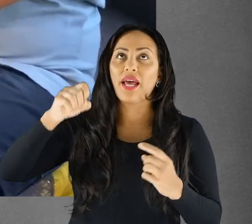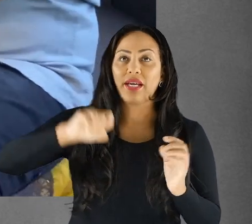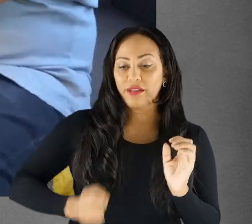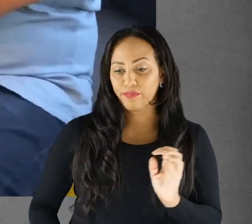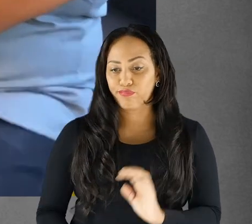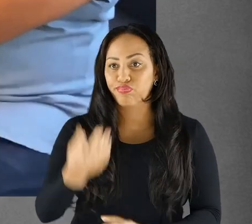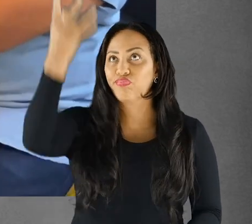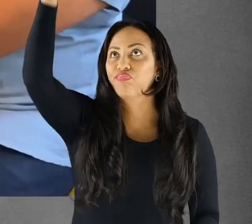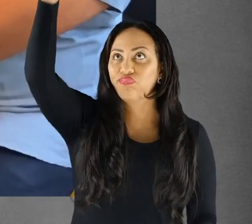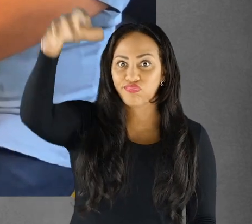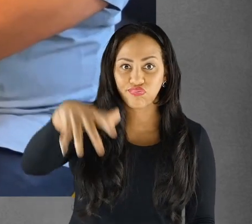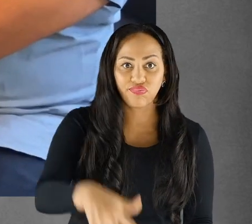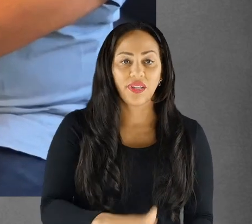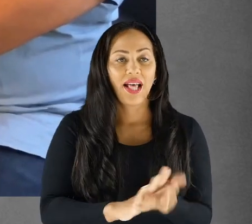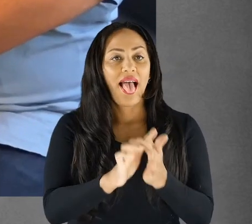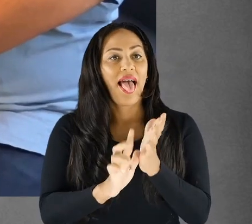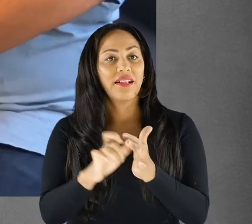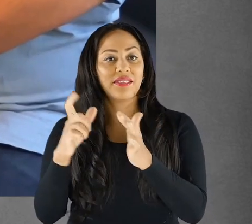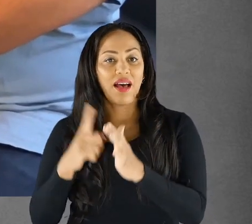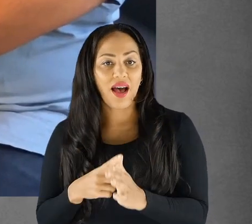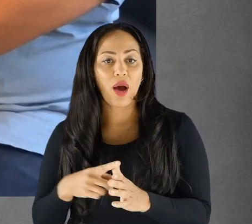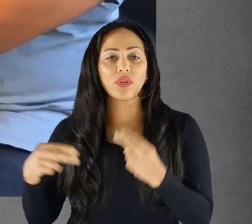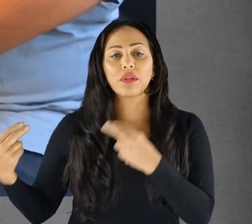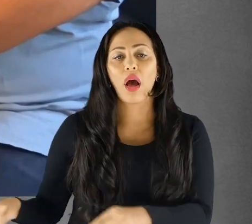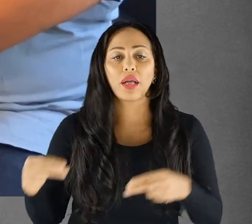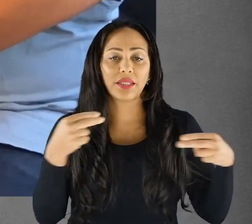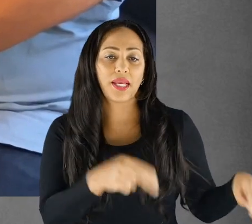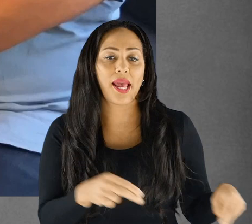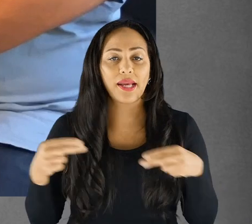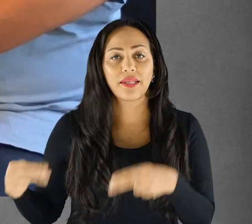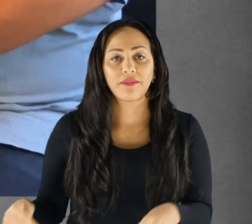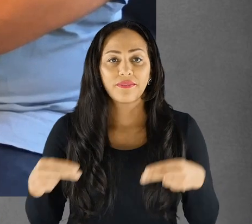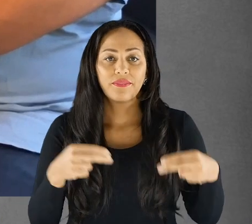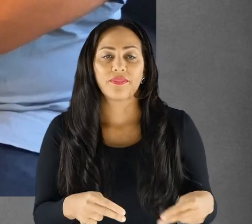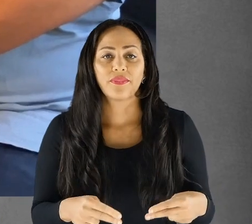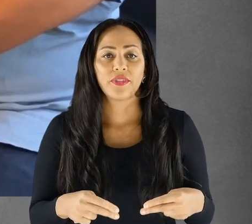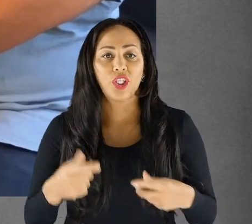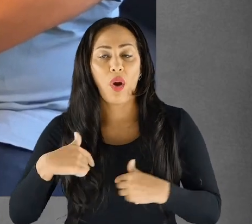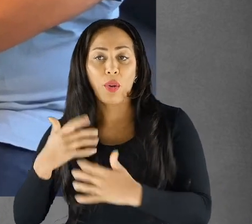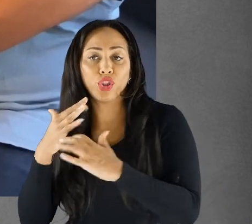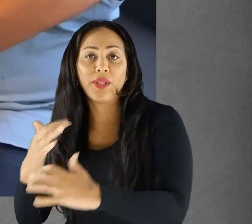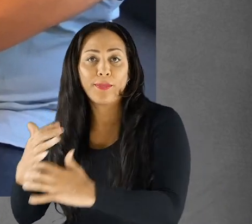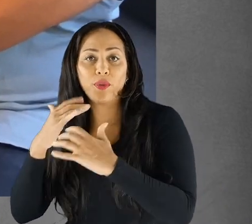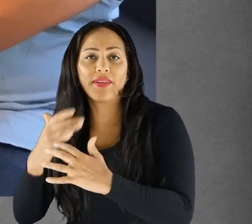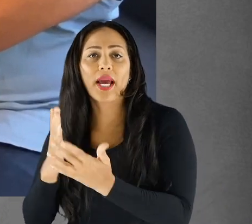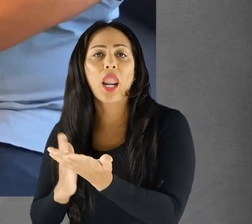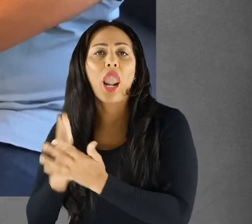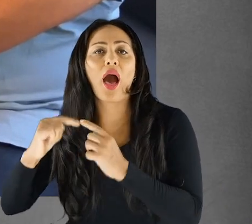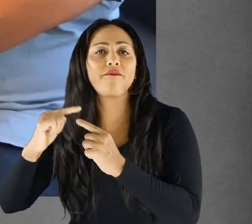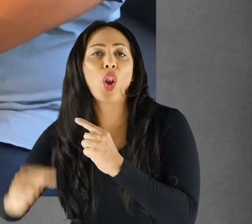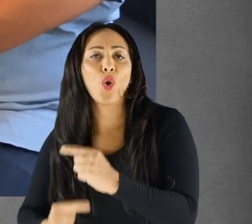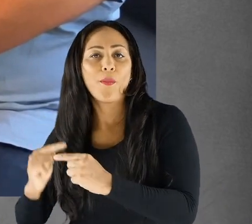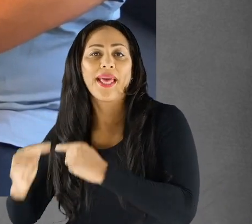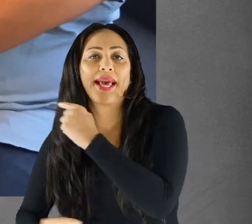Helder was dancing with the music, so he was kind of embodying me, and I was doing a lot of live looping with a